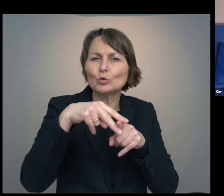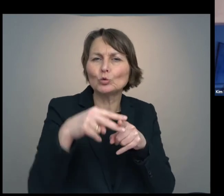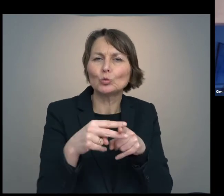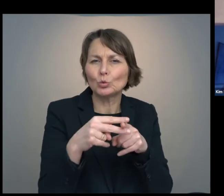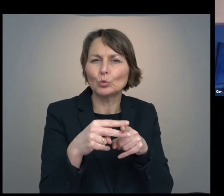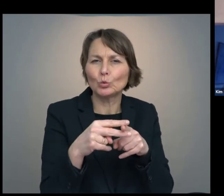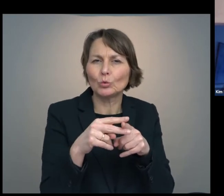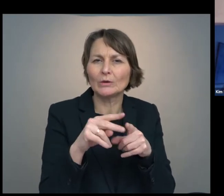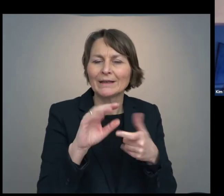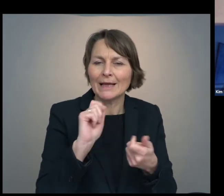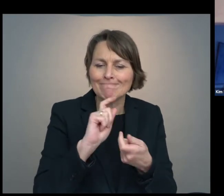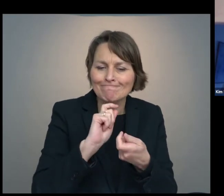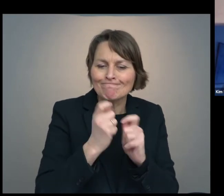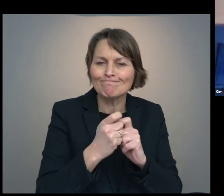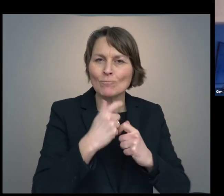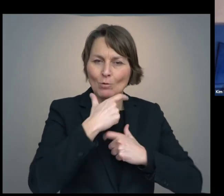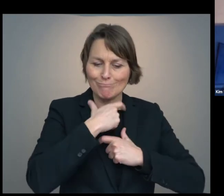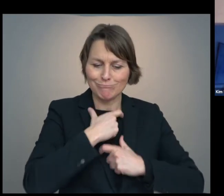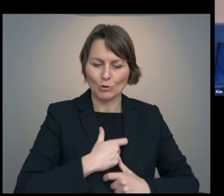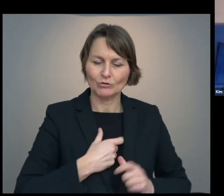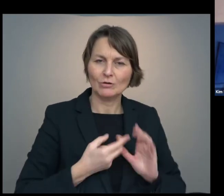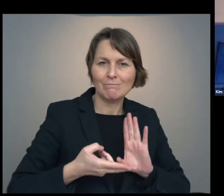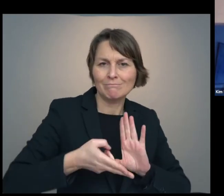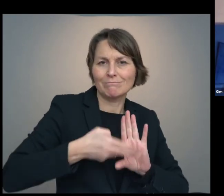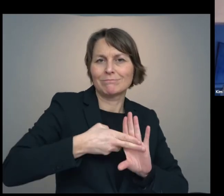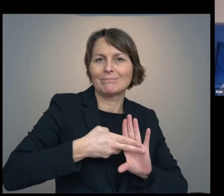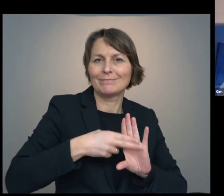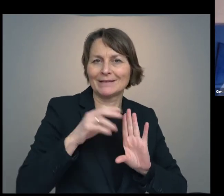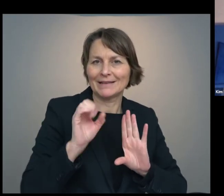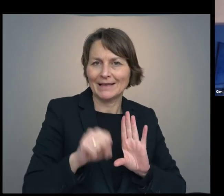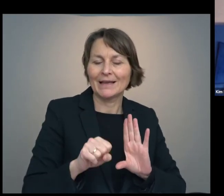personalization tool. He's